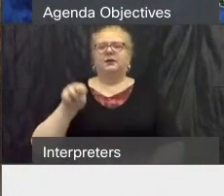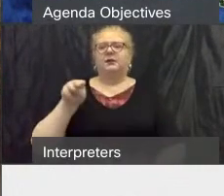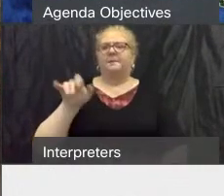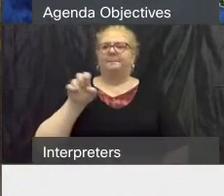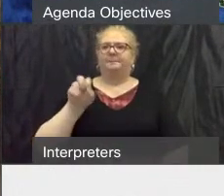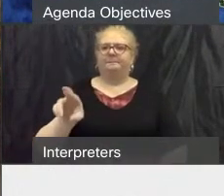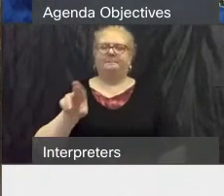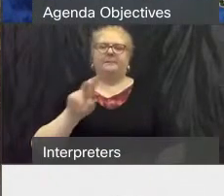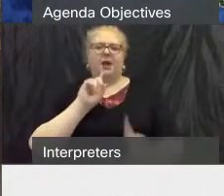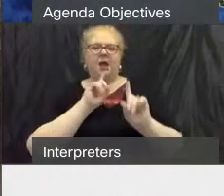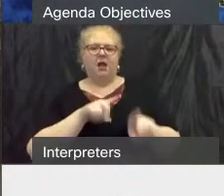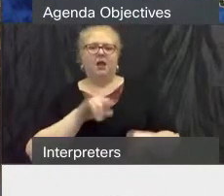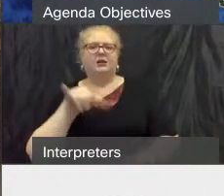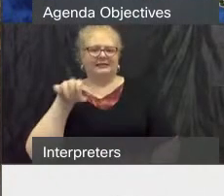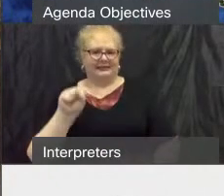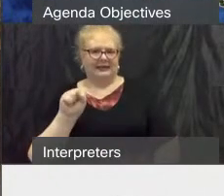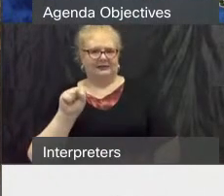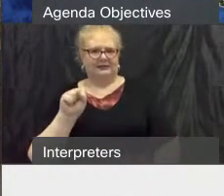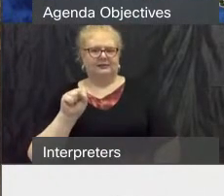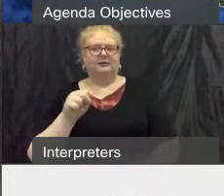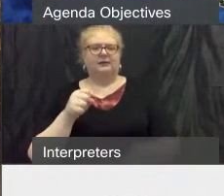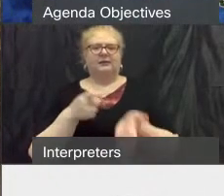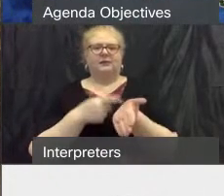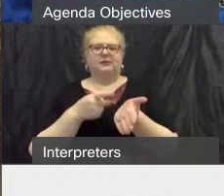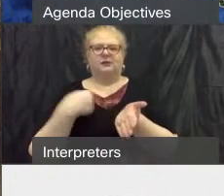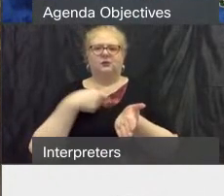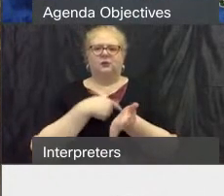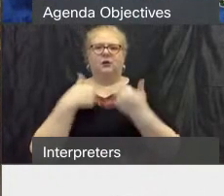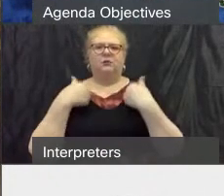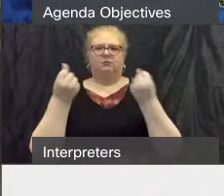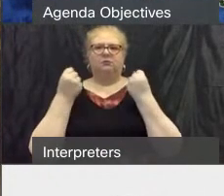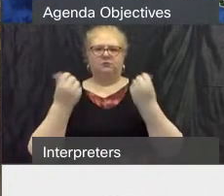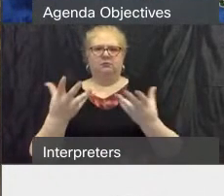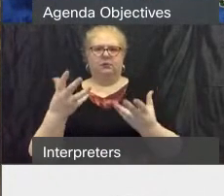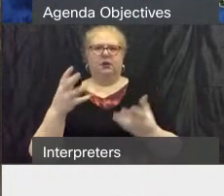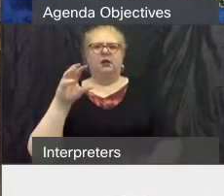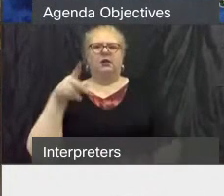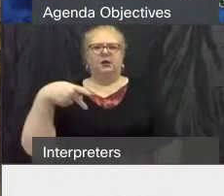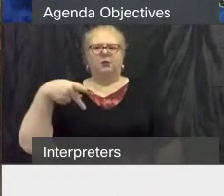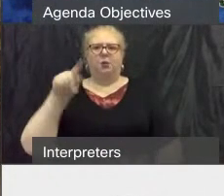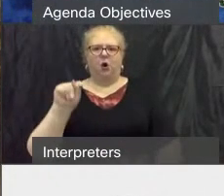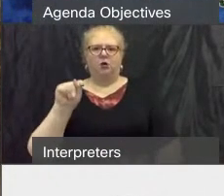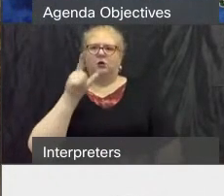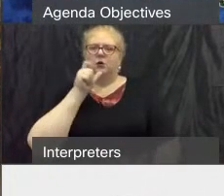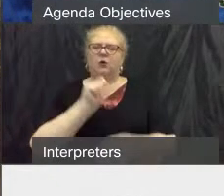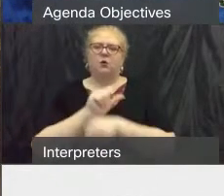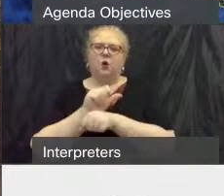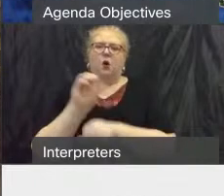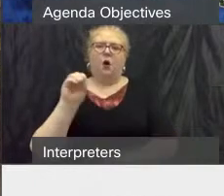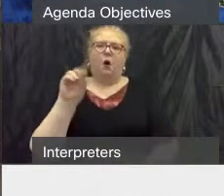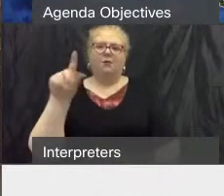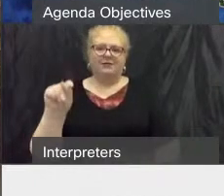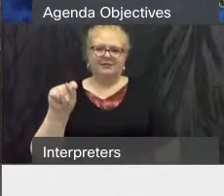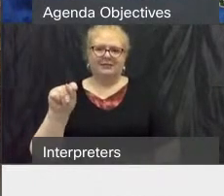The answer is probably a yes. We have a ton of part-time folks who work overtime hours in public works.